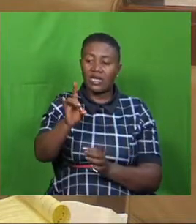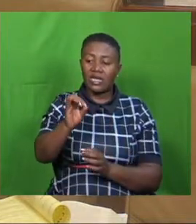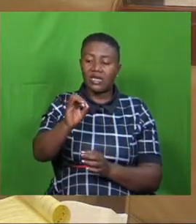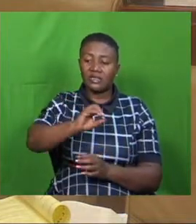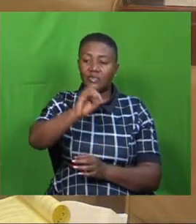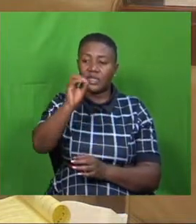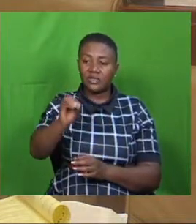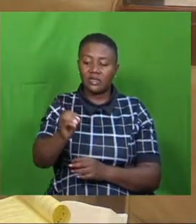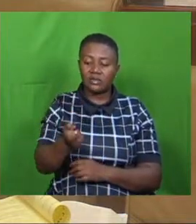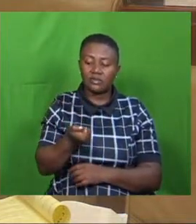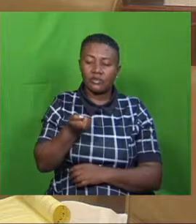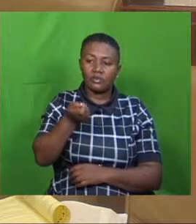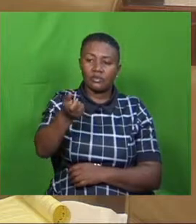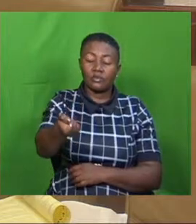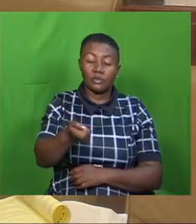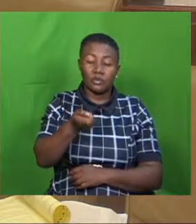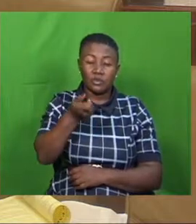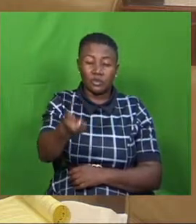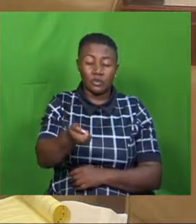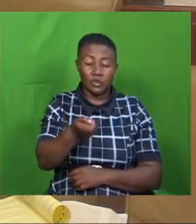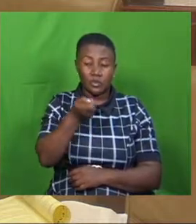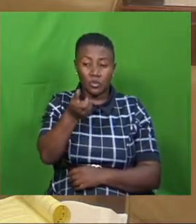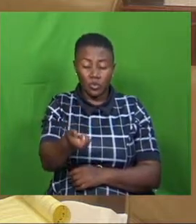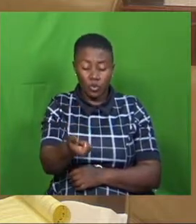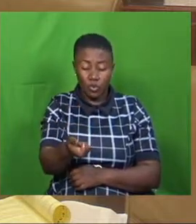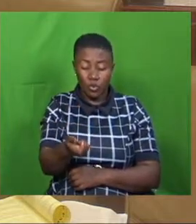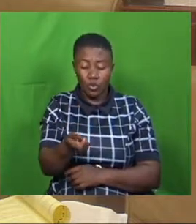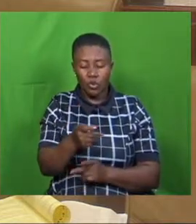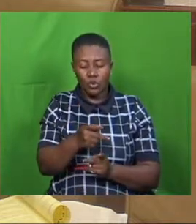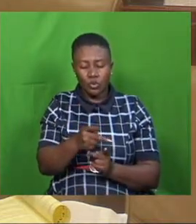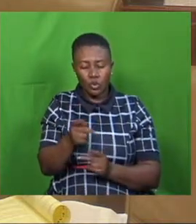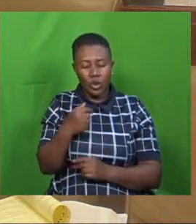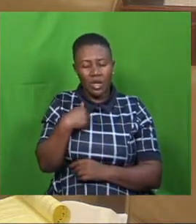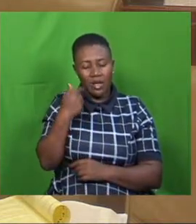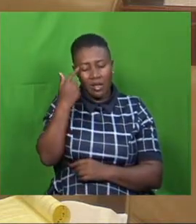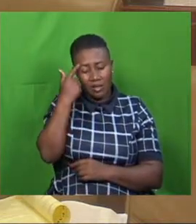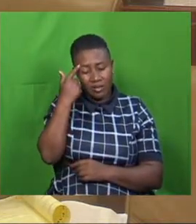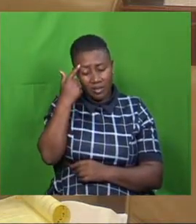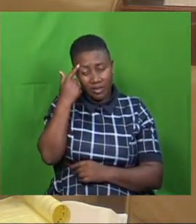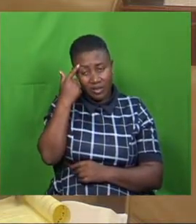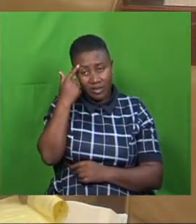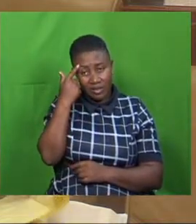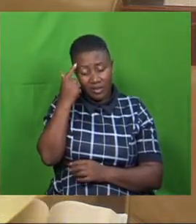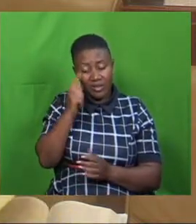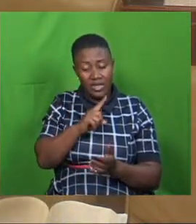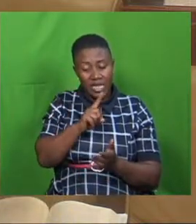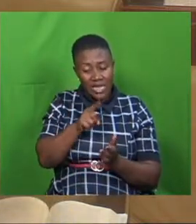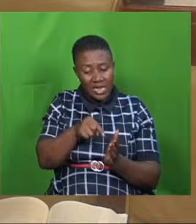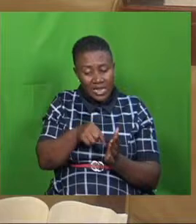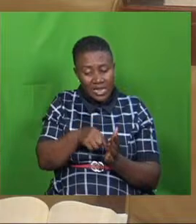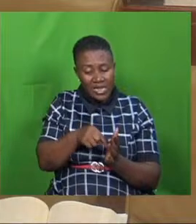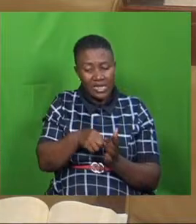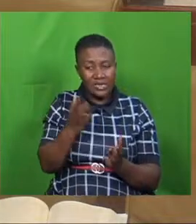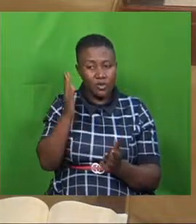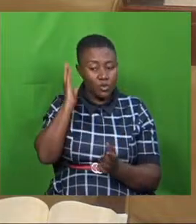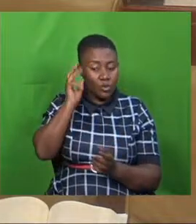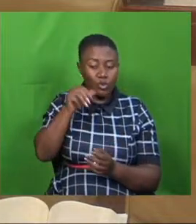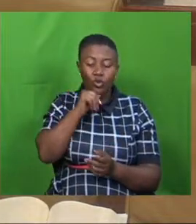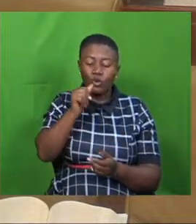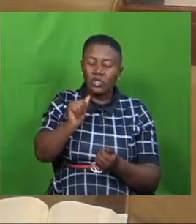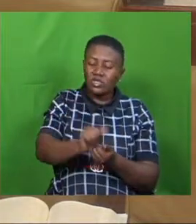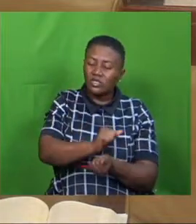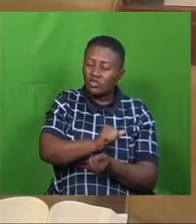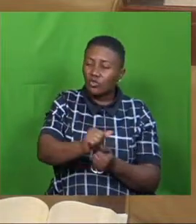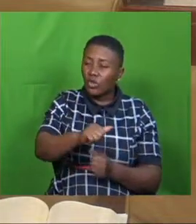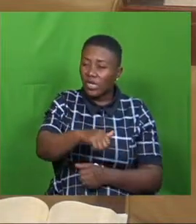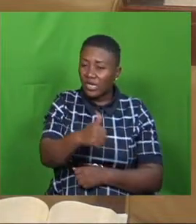humble view that this will not break our neck financially, and it is